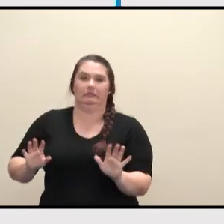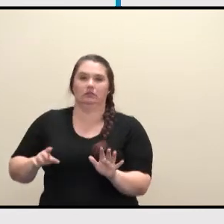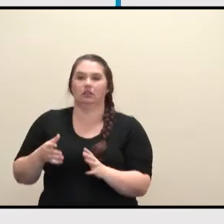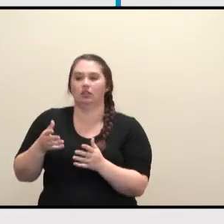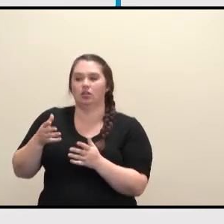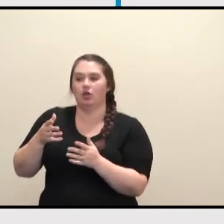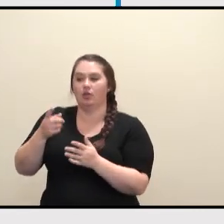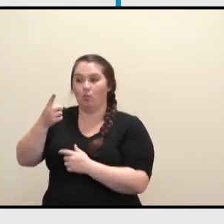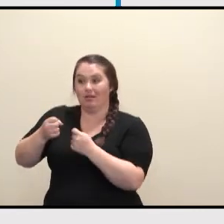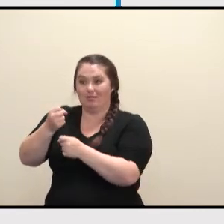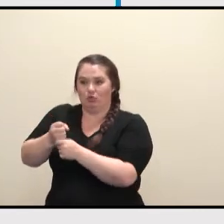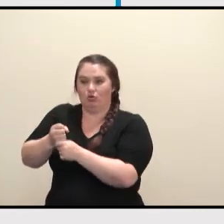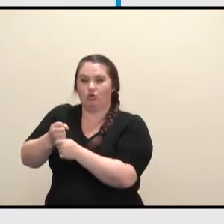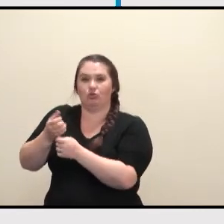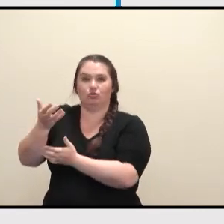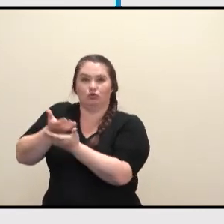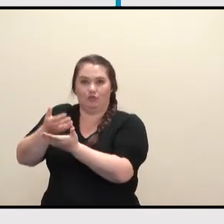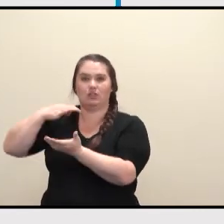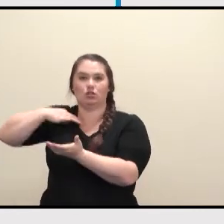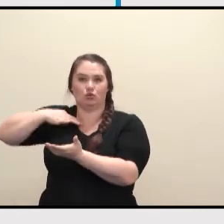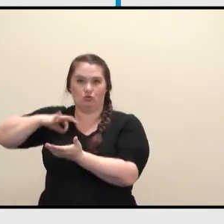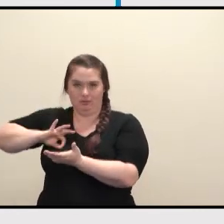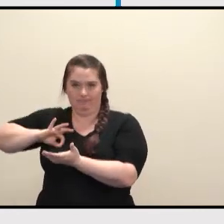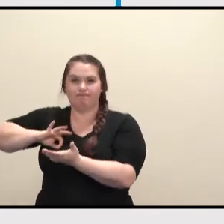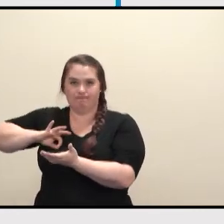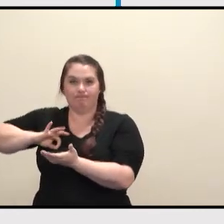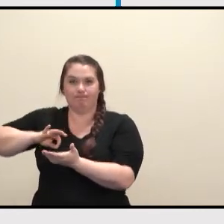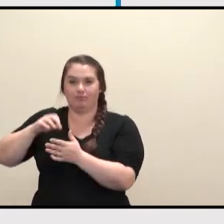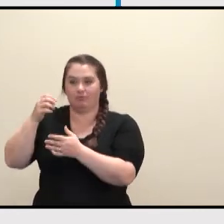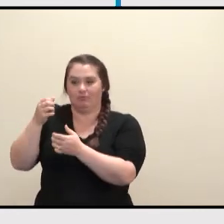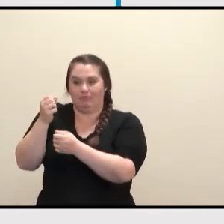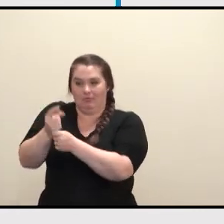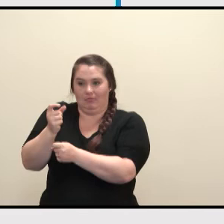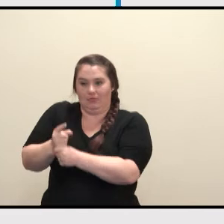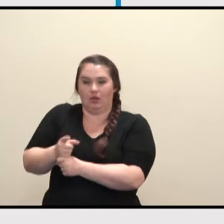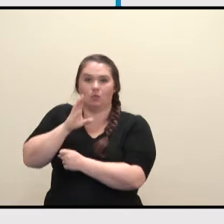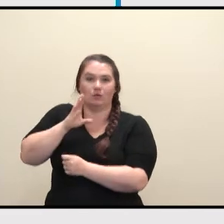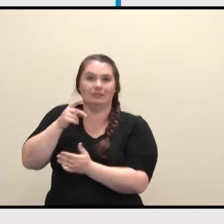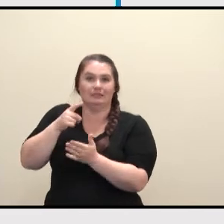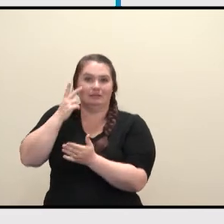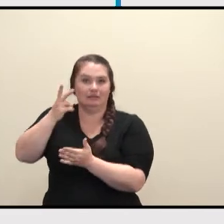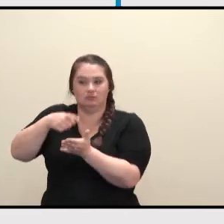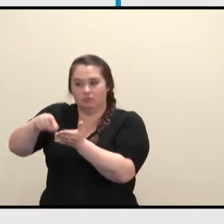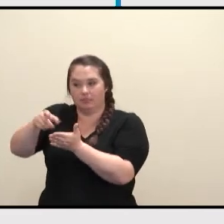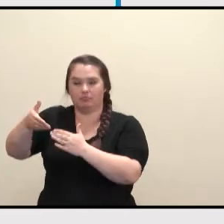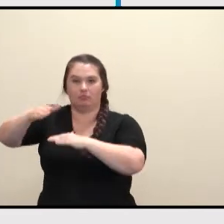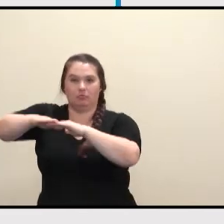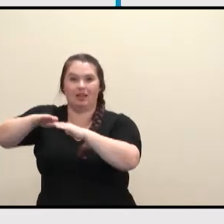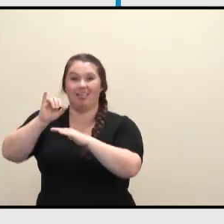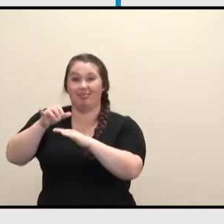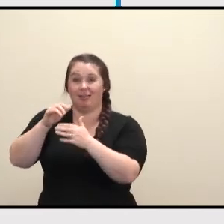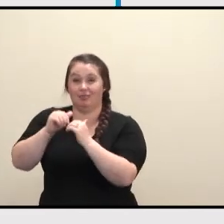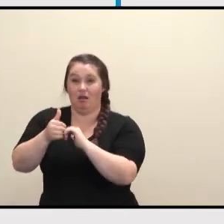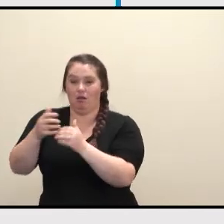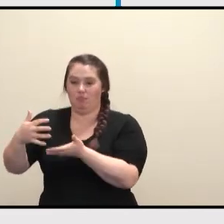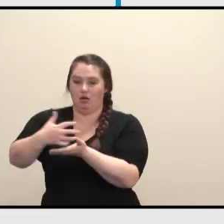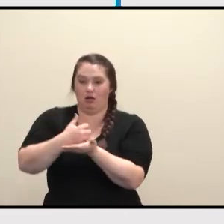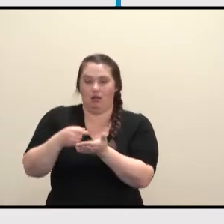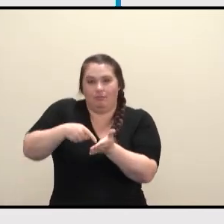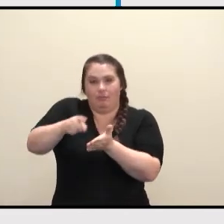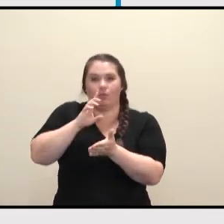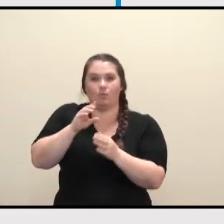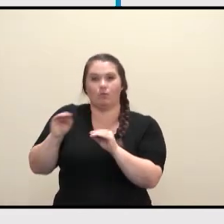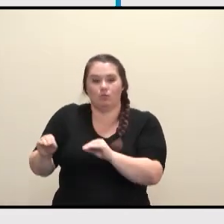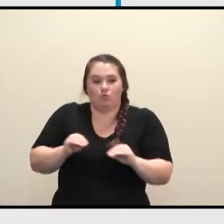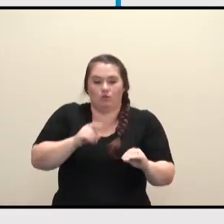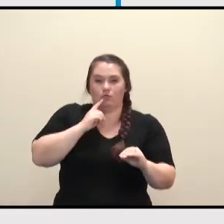service credit. And what we do with the teacher schedule is we rebuild it every year based on the general pay increase, and that's how salaries move for teachers.